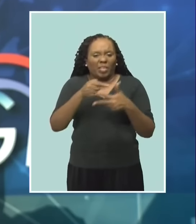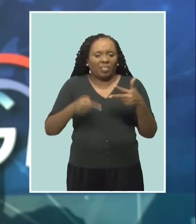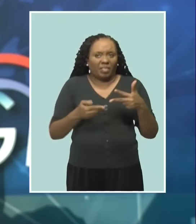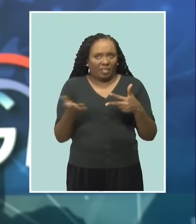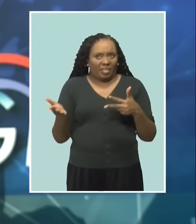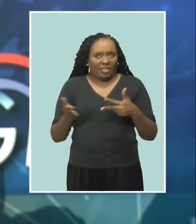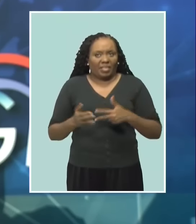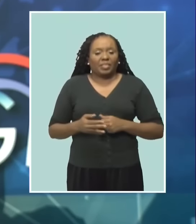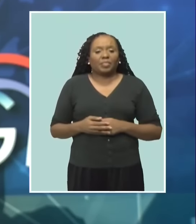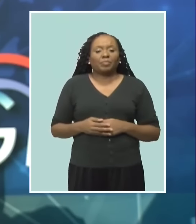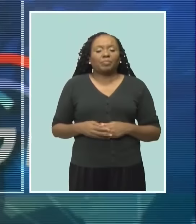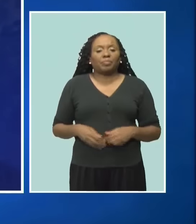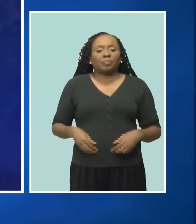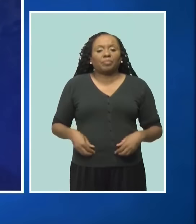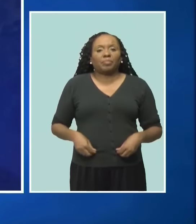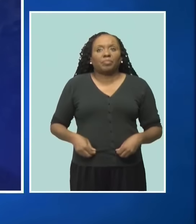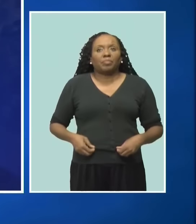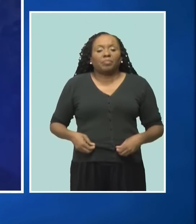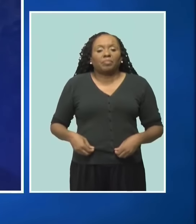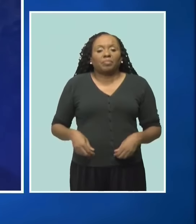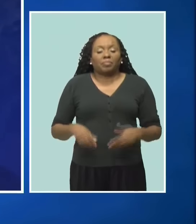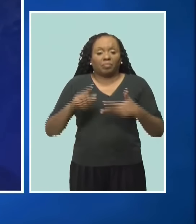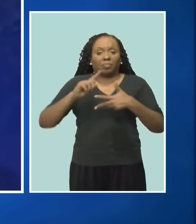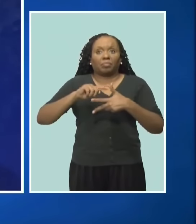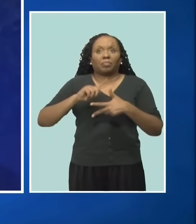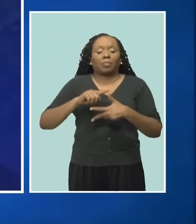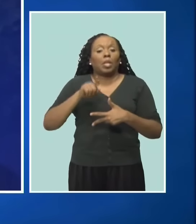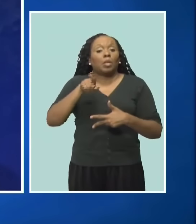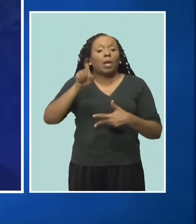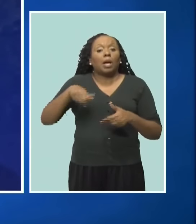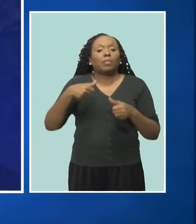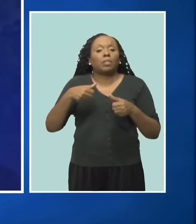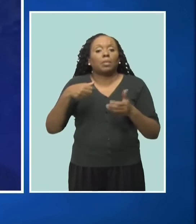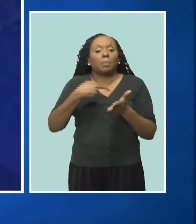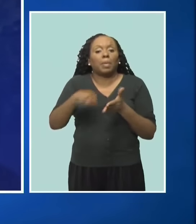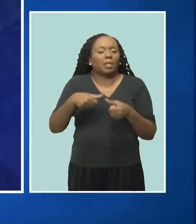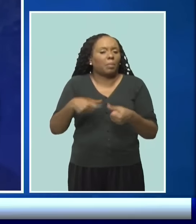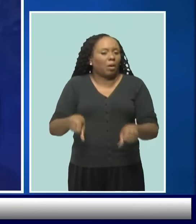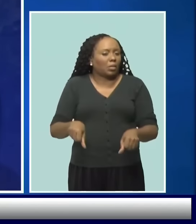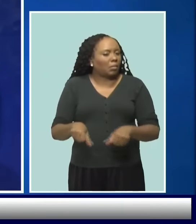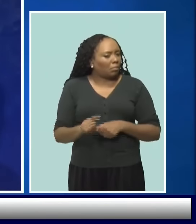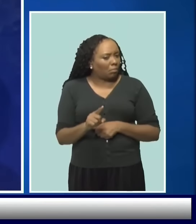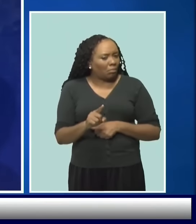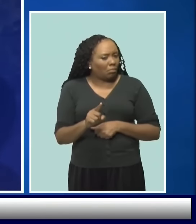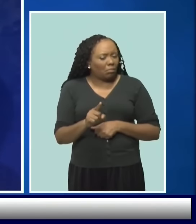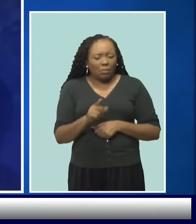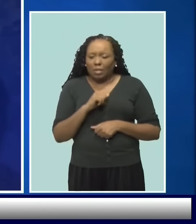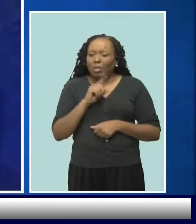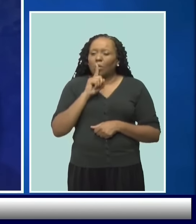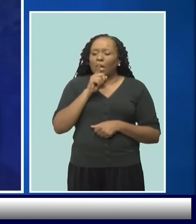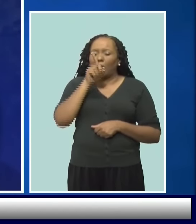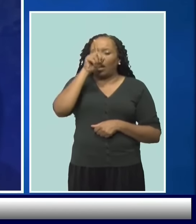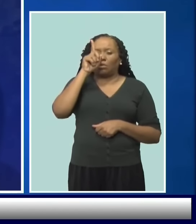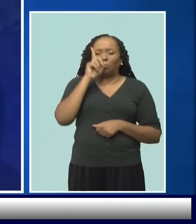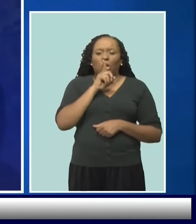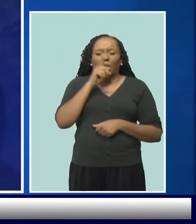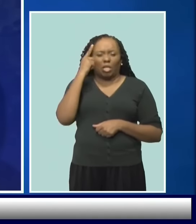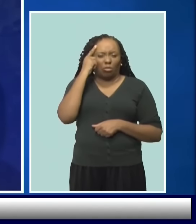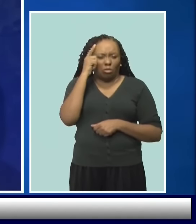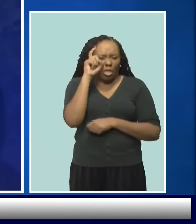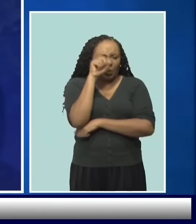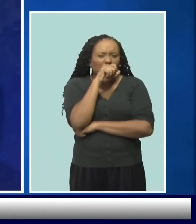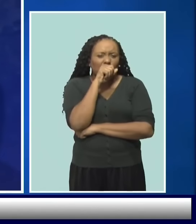schemes. One, when you go to pay a deposit, that's smelling fishy. That is a duck. When